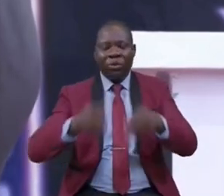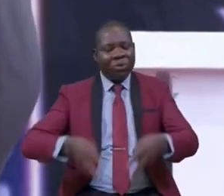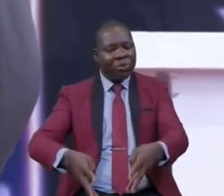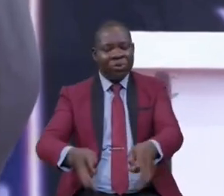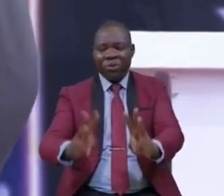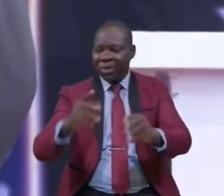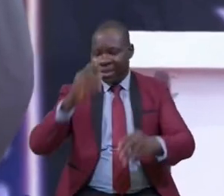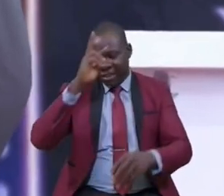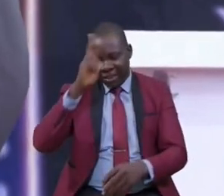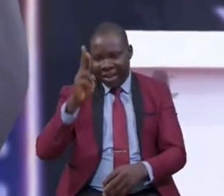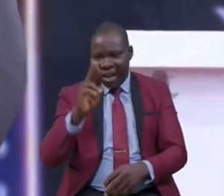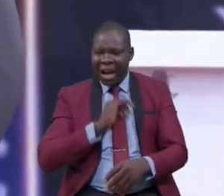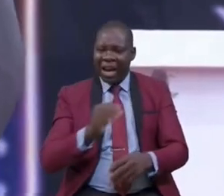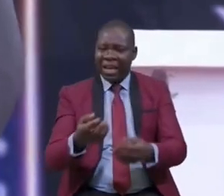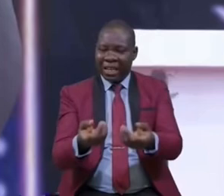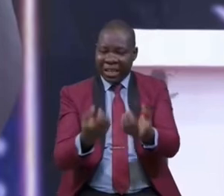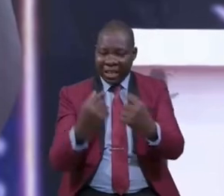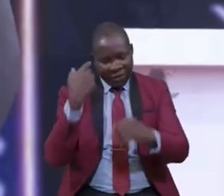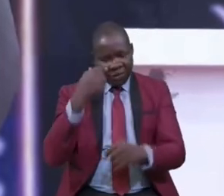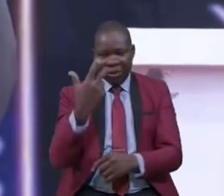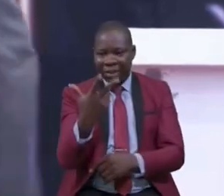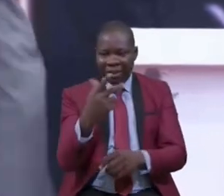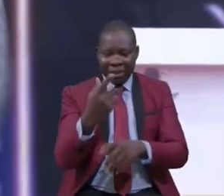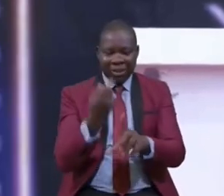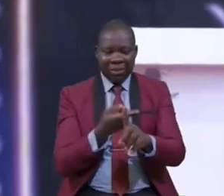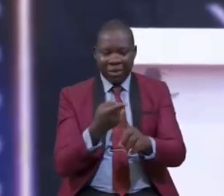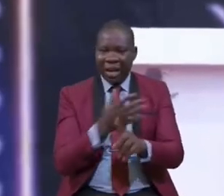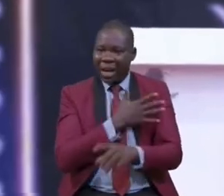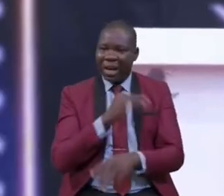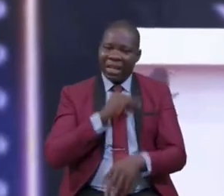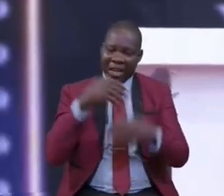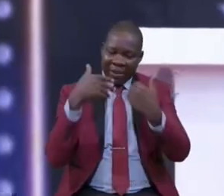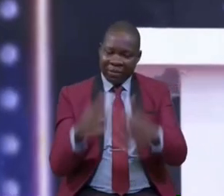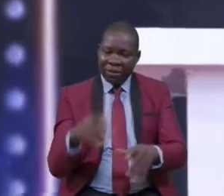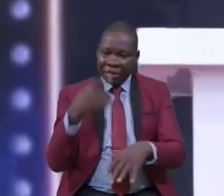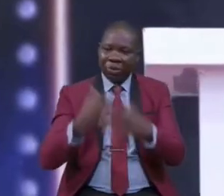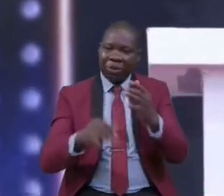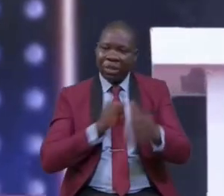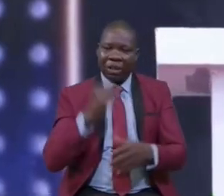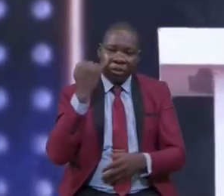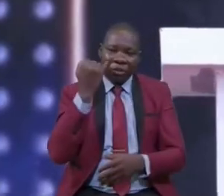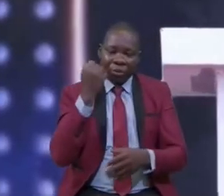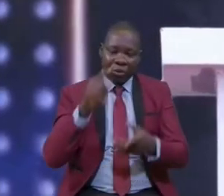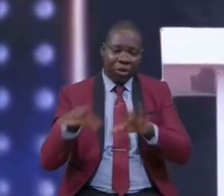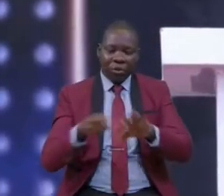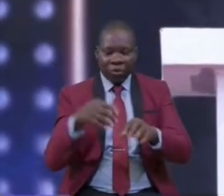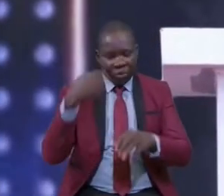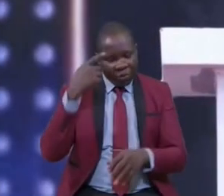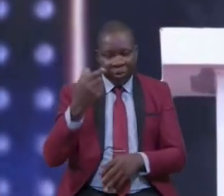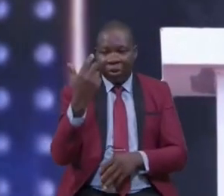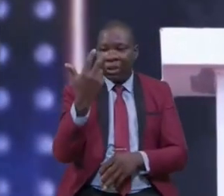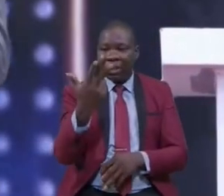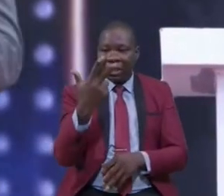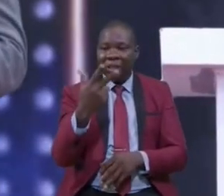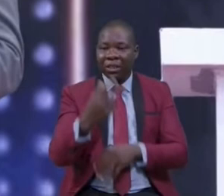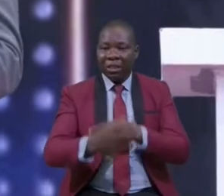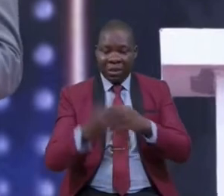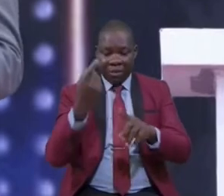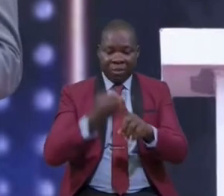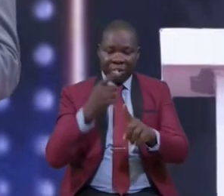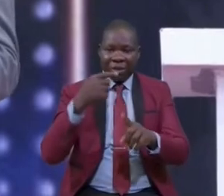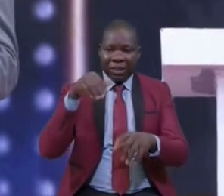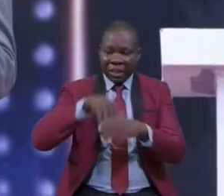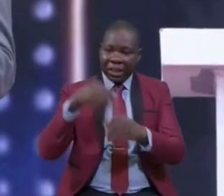I'm going back. "What? You reject and drop this great thing.